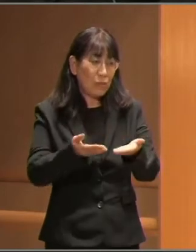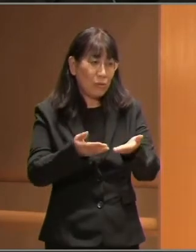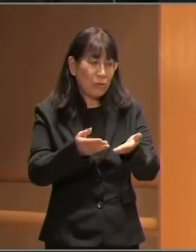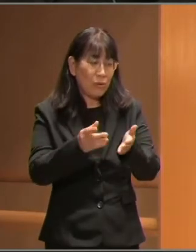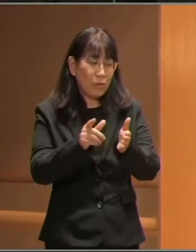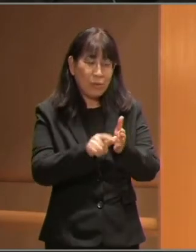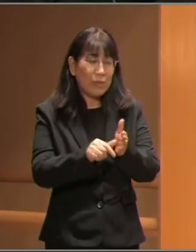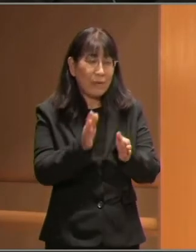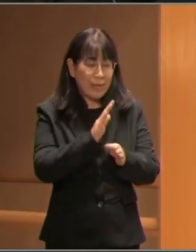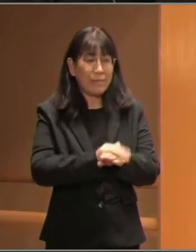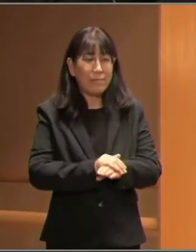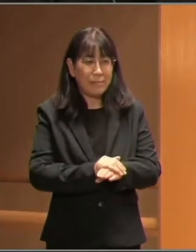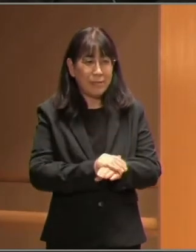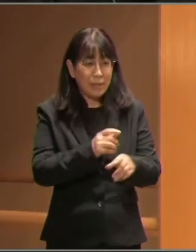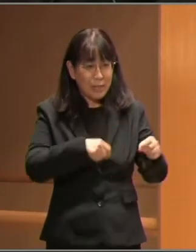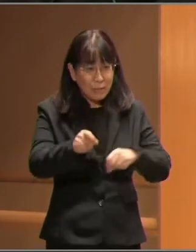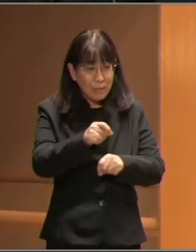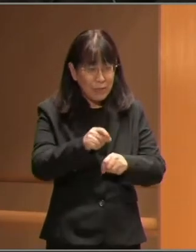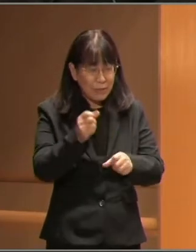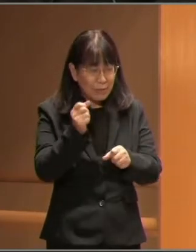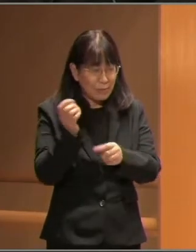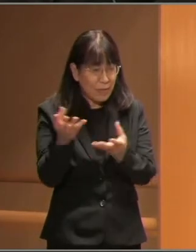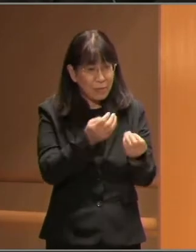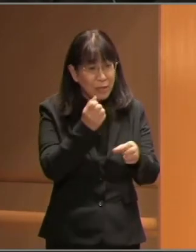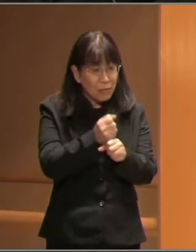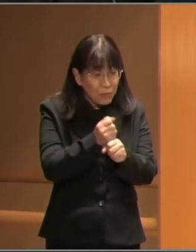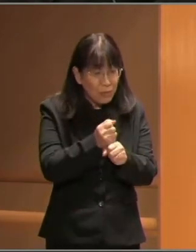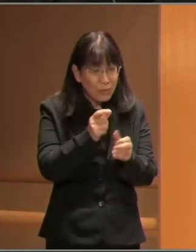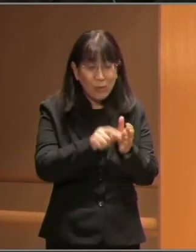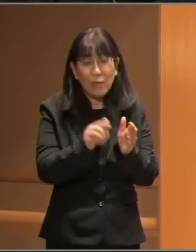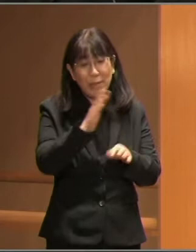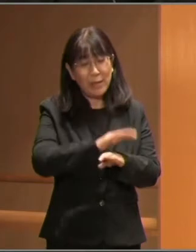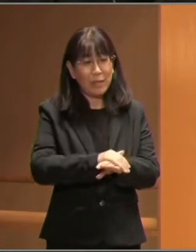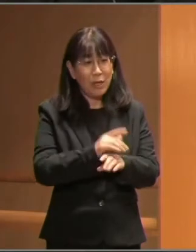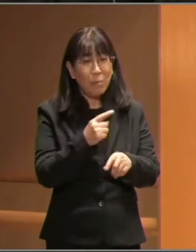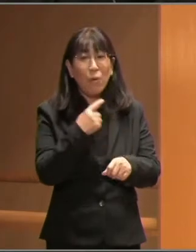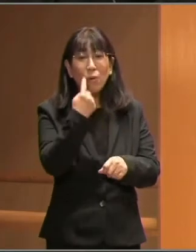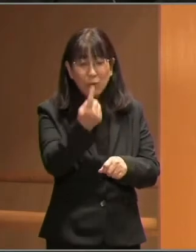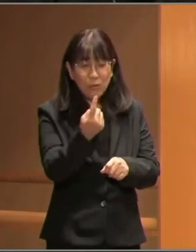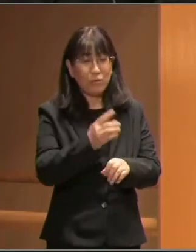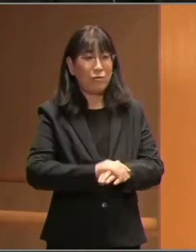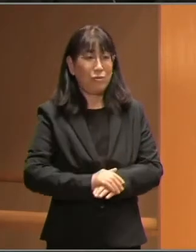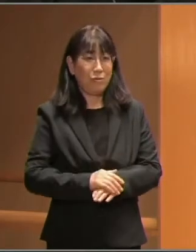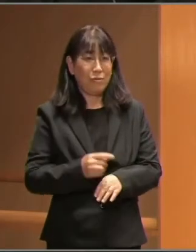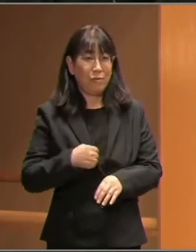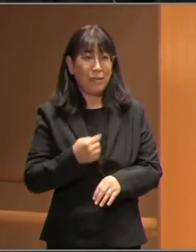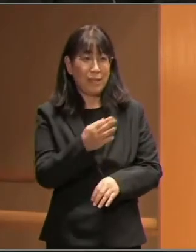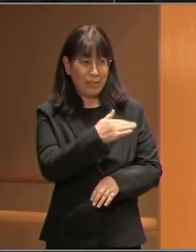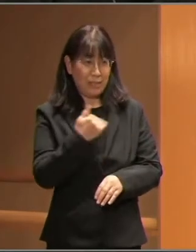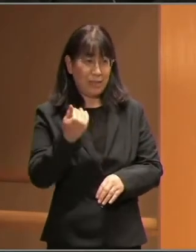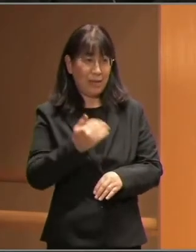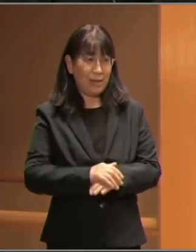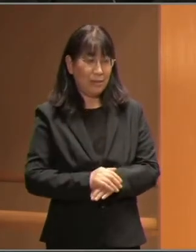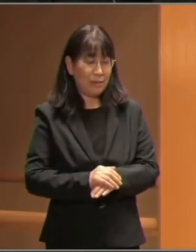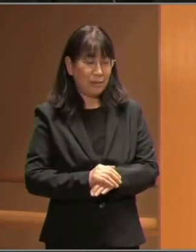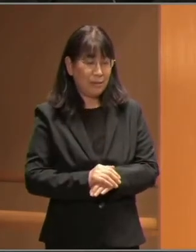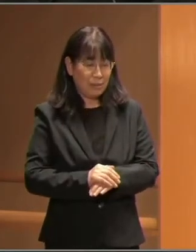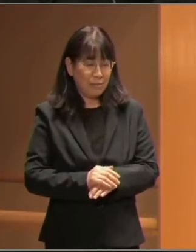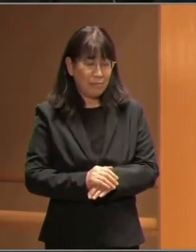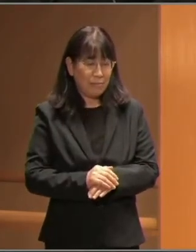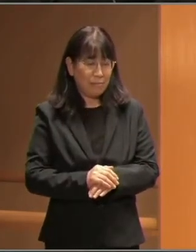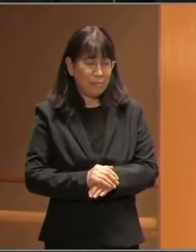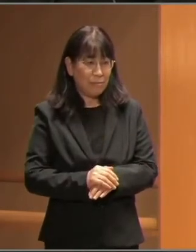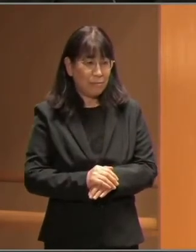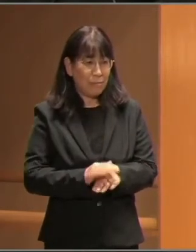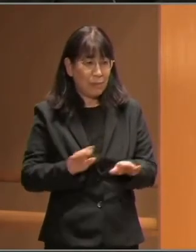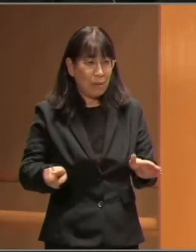It's not the stage of the self-supply, but it's not at the mass production level. Another stage that we